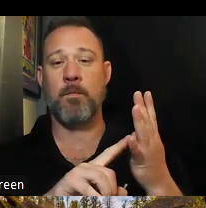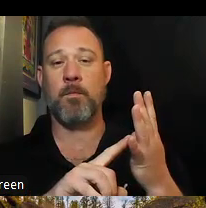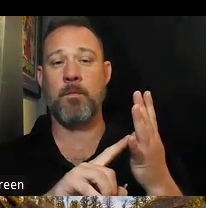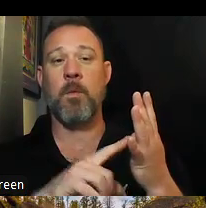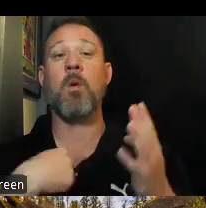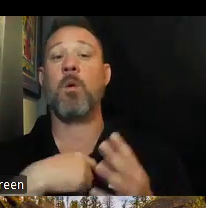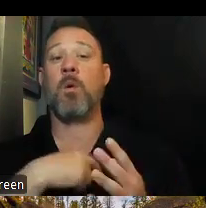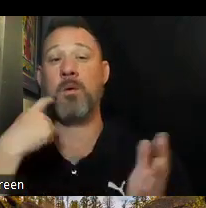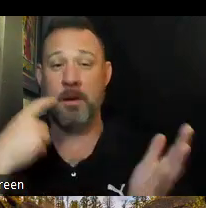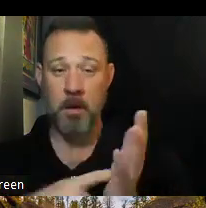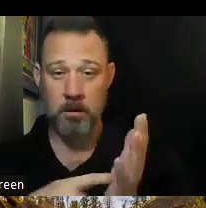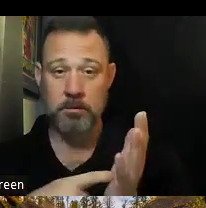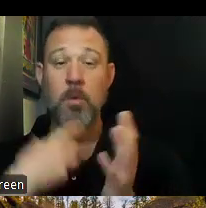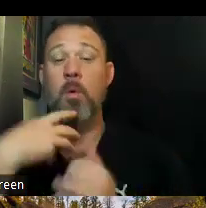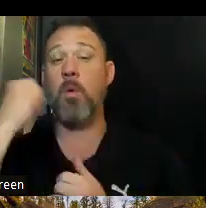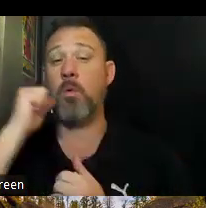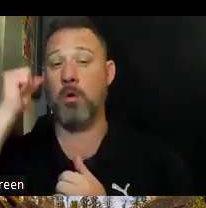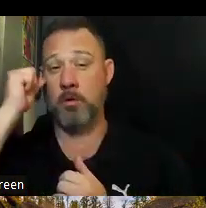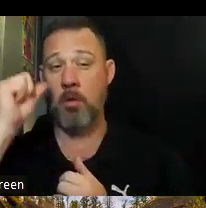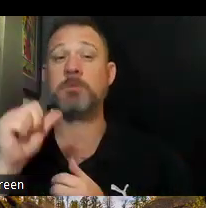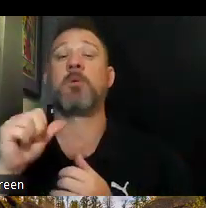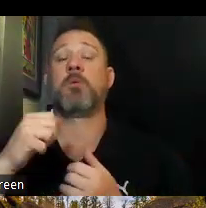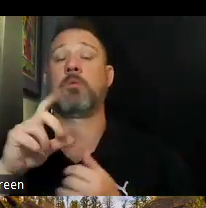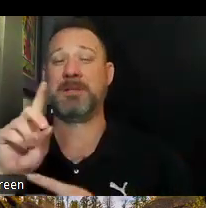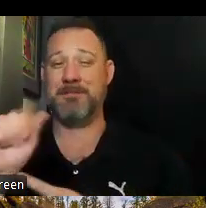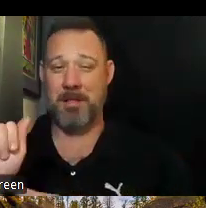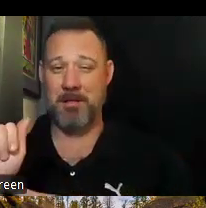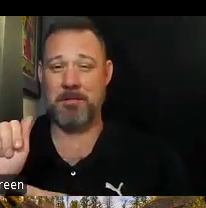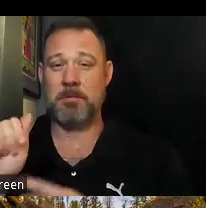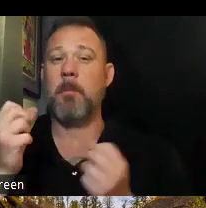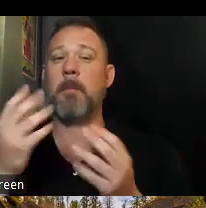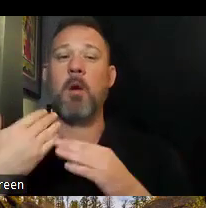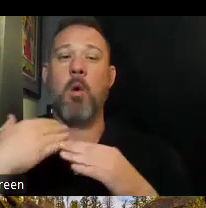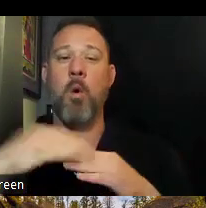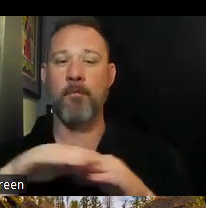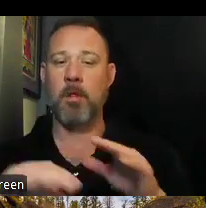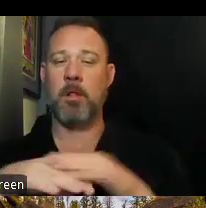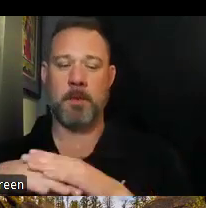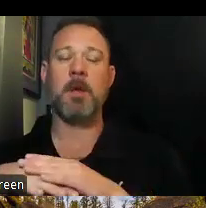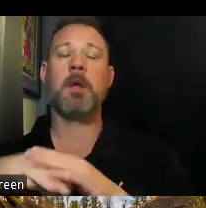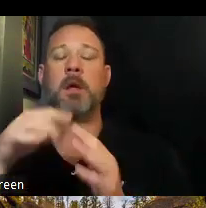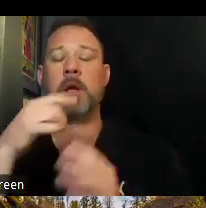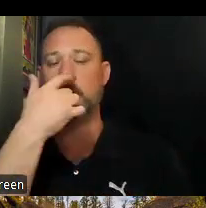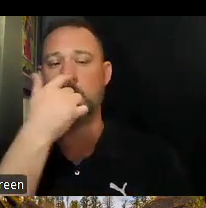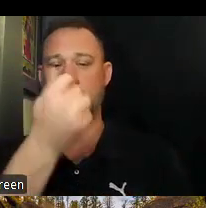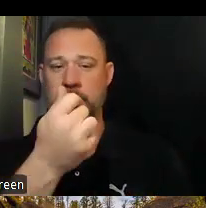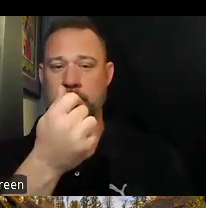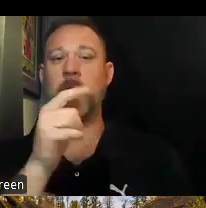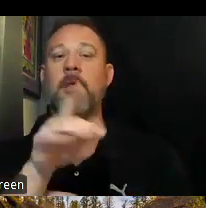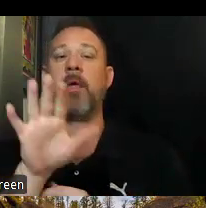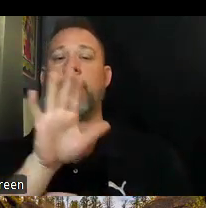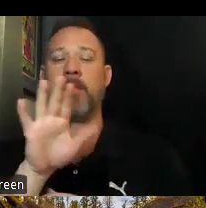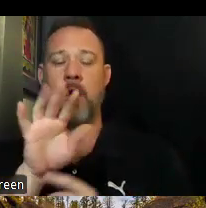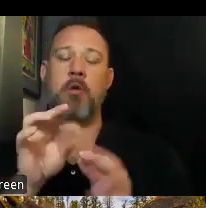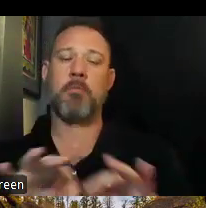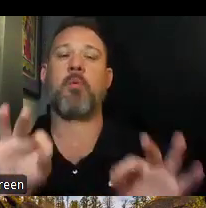4. We acknowledge that while older adults and adults living with disabilities have many overlapping interests, there are distinct communities,